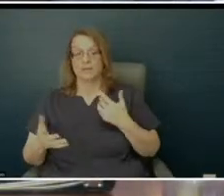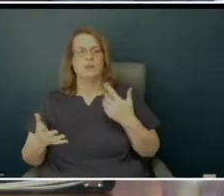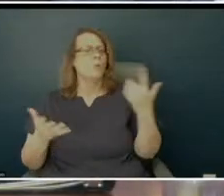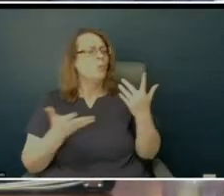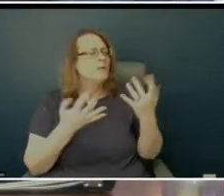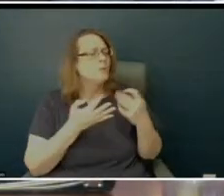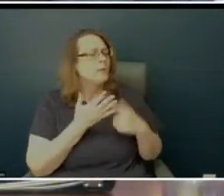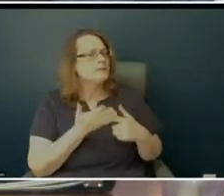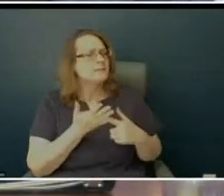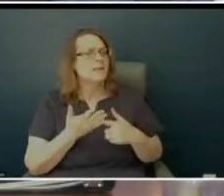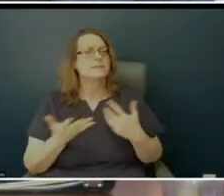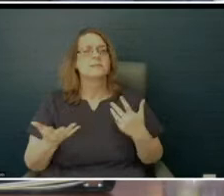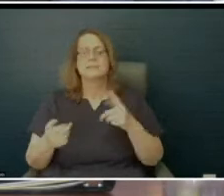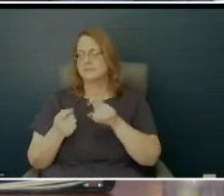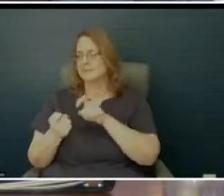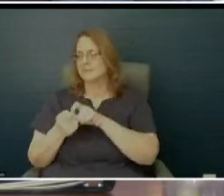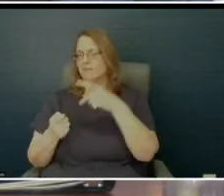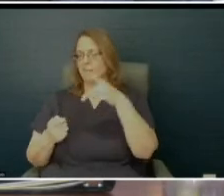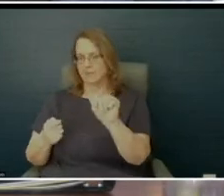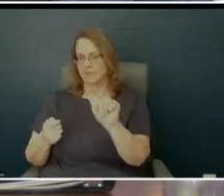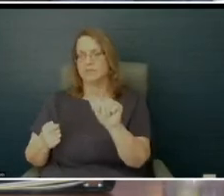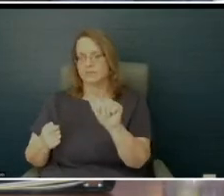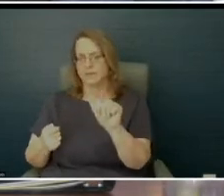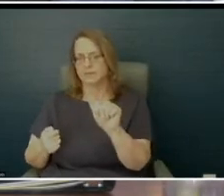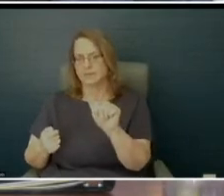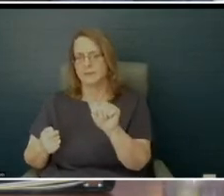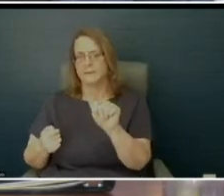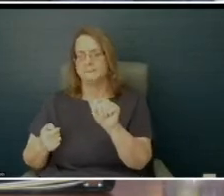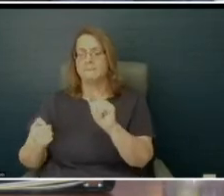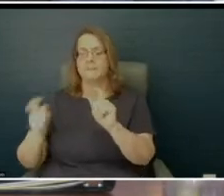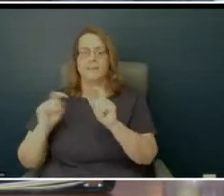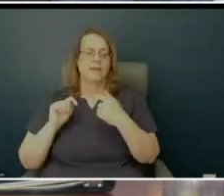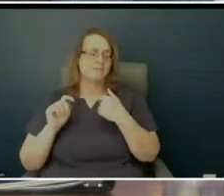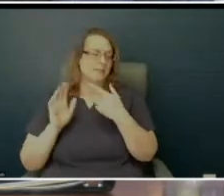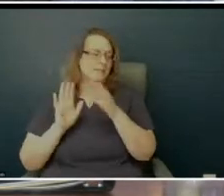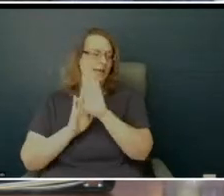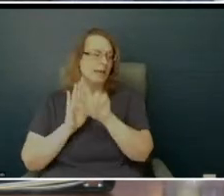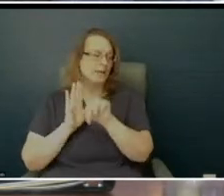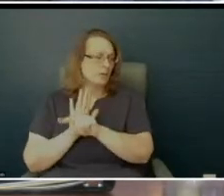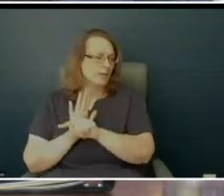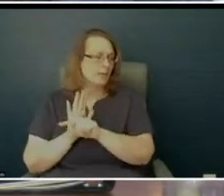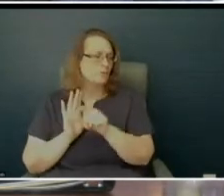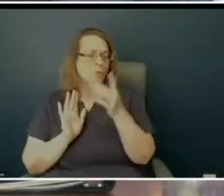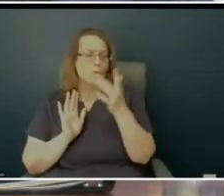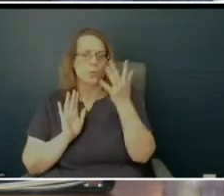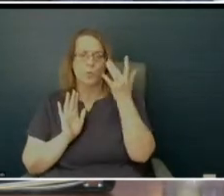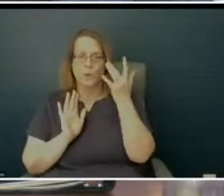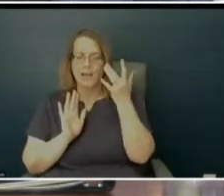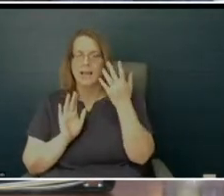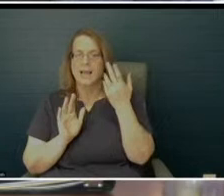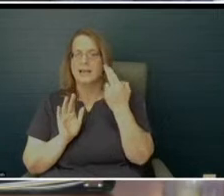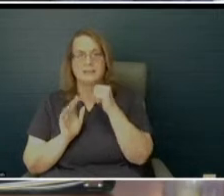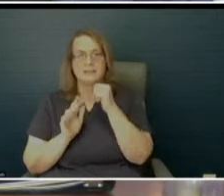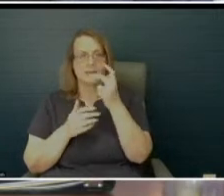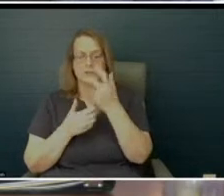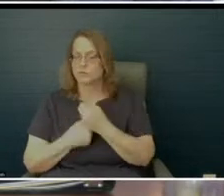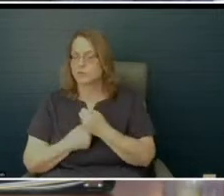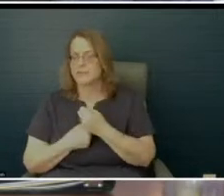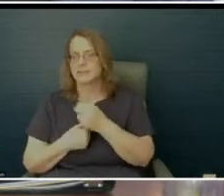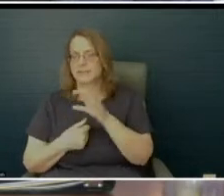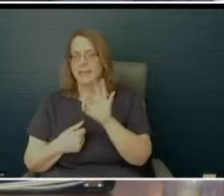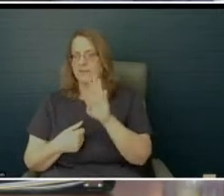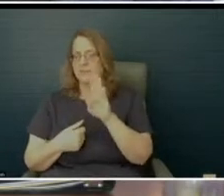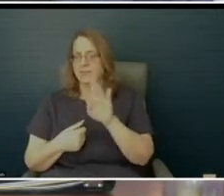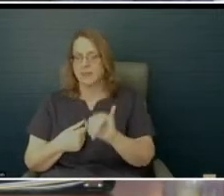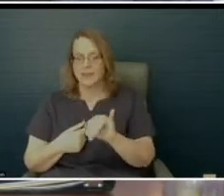in particular. He gave me some background about why he in particular doesn't trust the FBI and why the